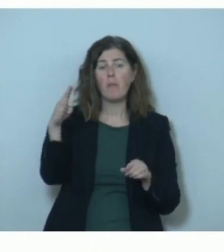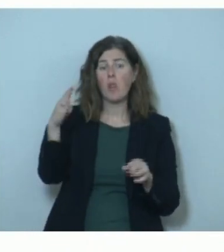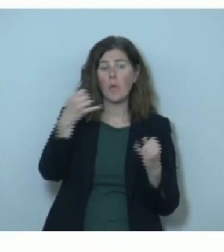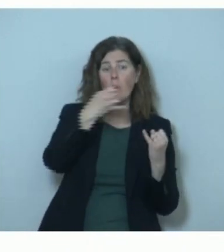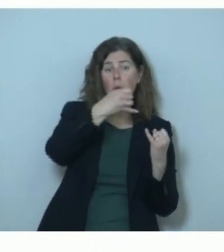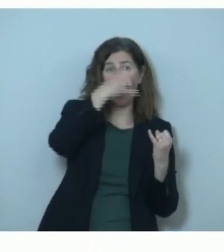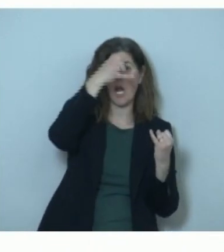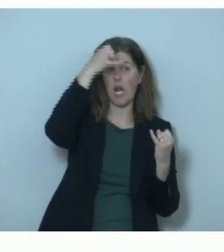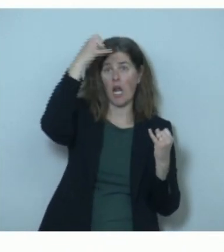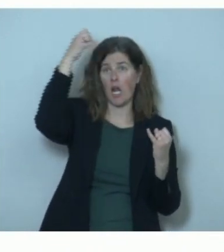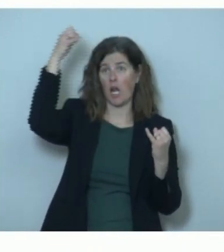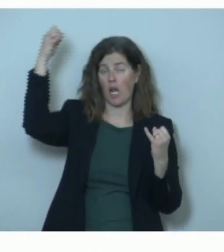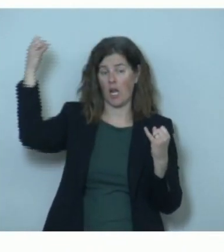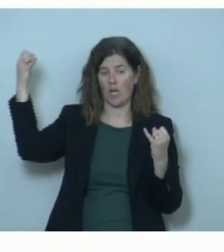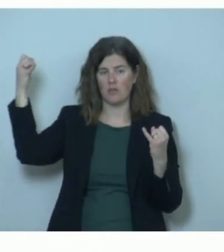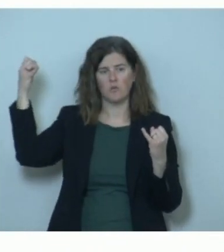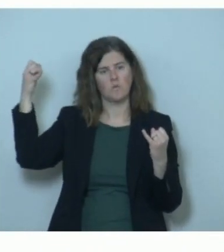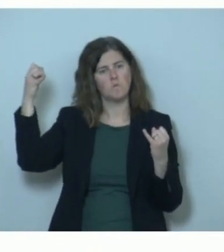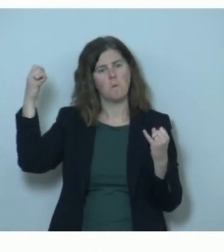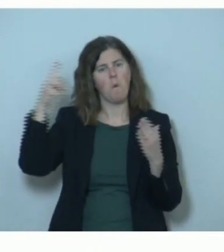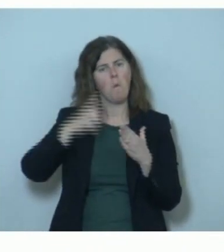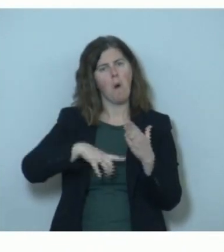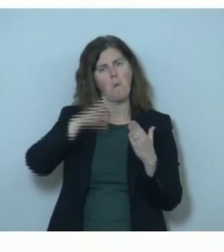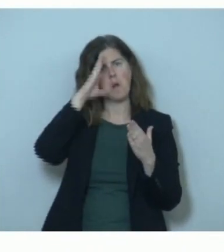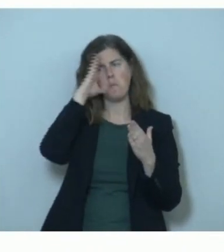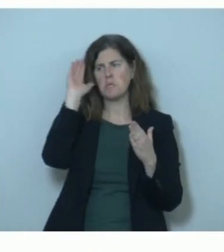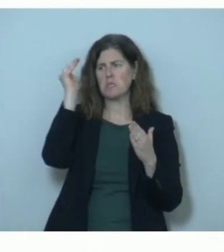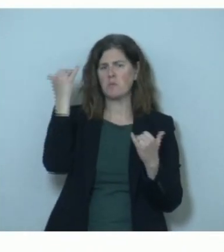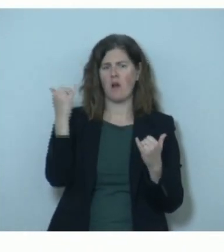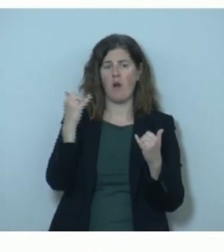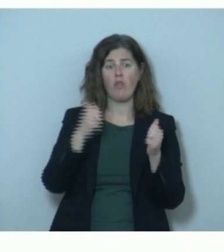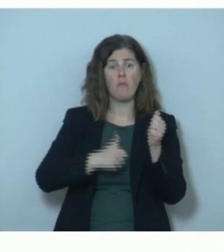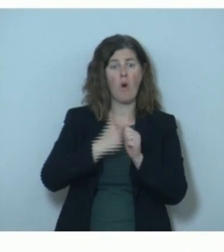line, we could say, at least for what we know right now, that